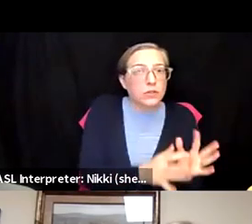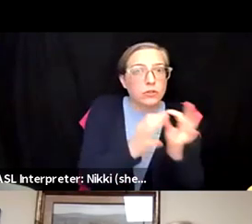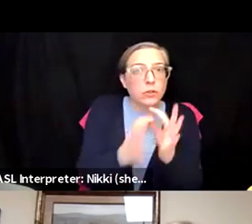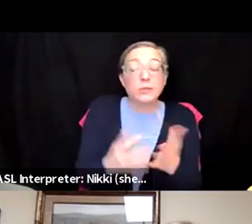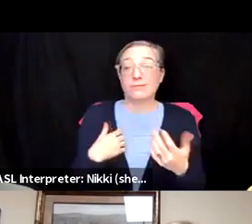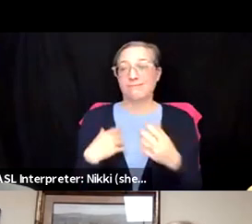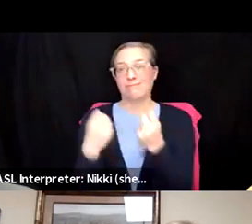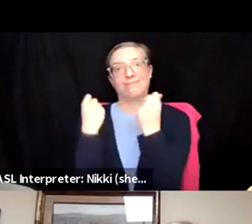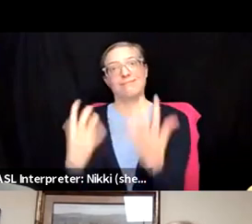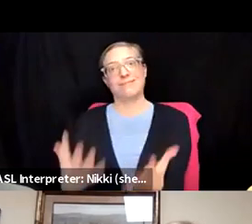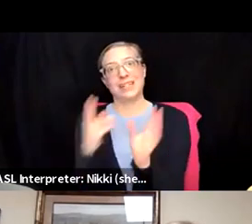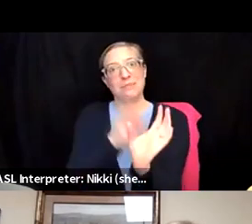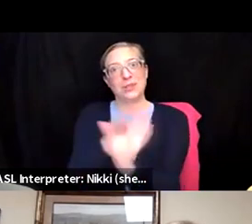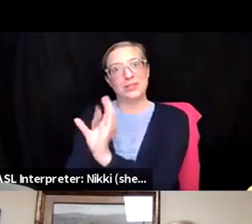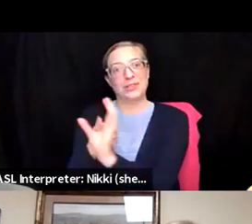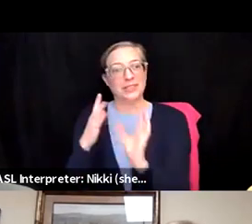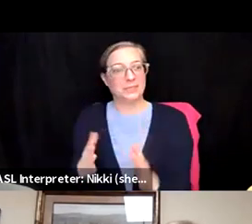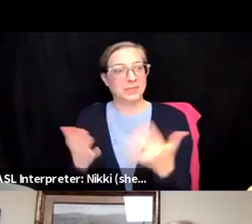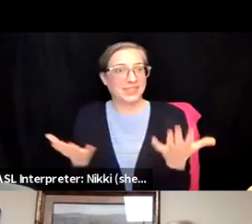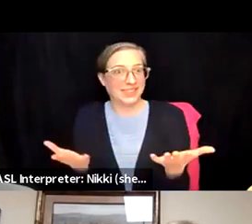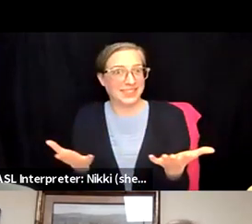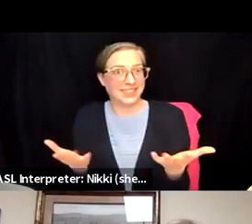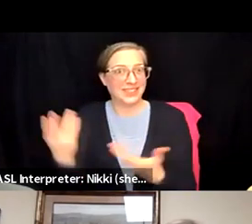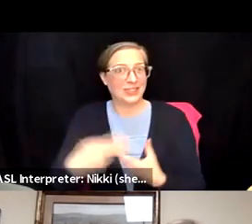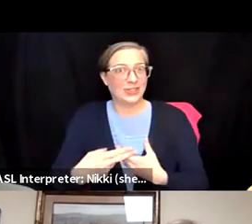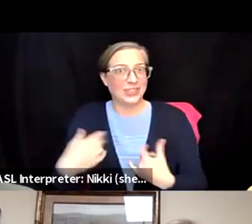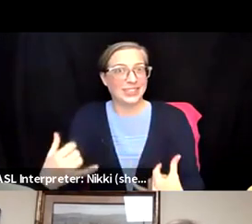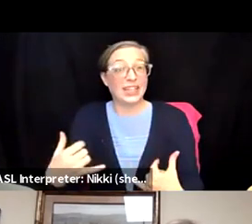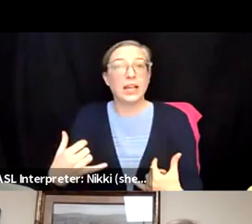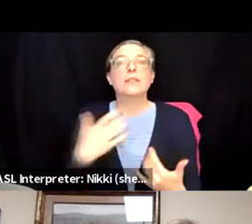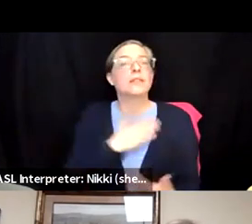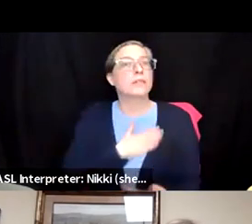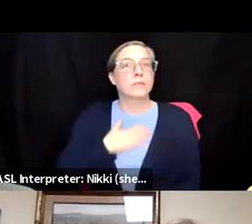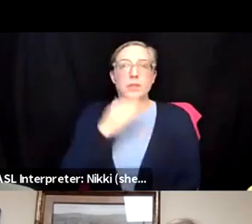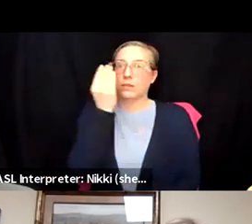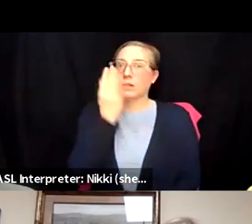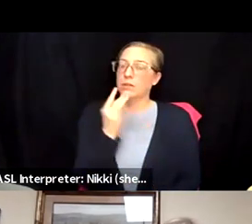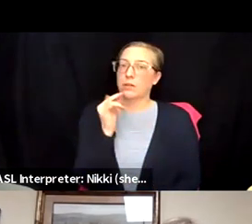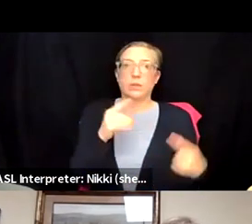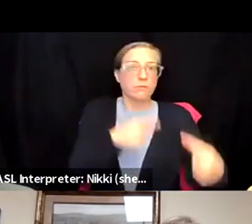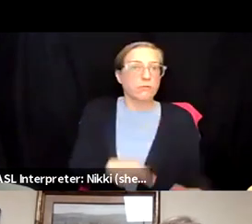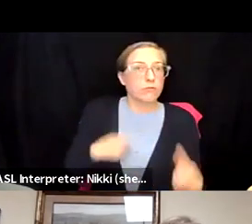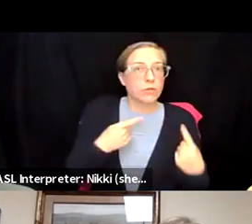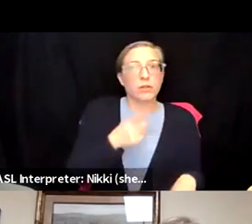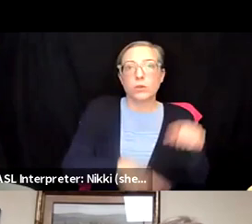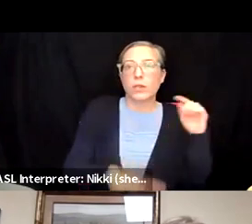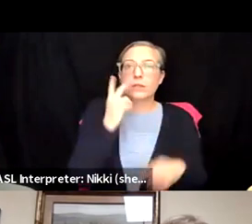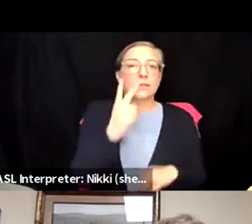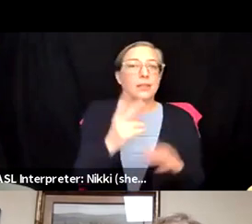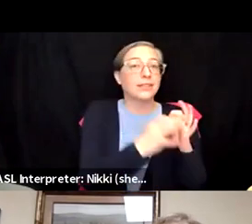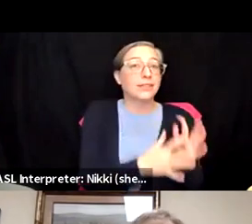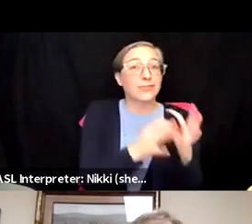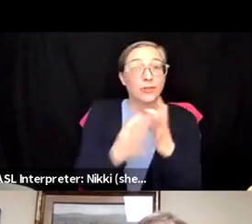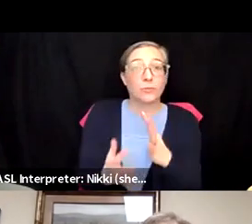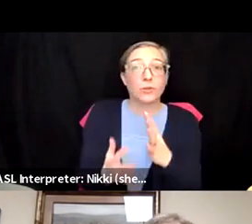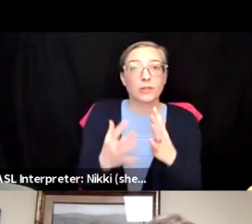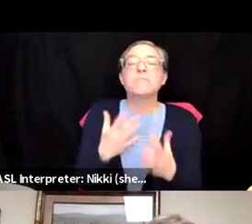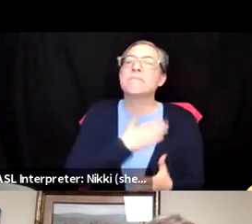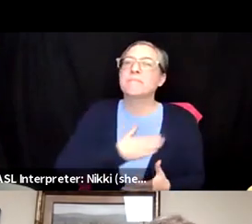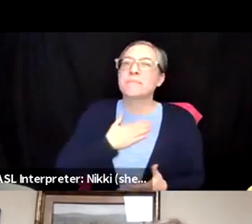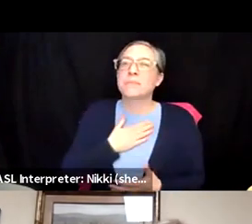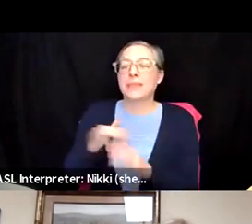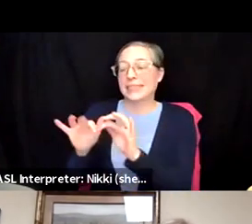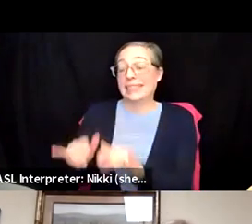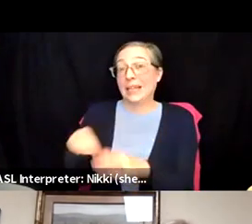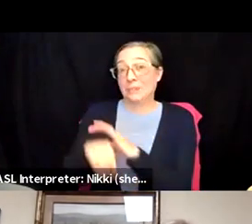of participants, just let us know either in the chat or the Q&A box at the bottom. All